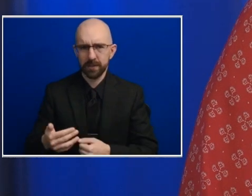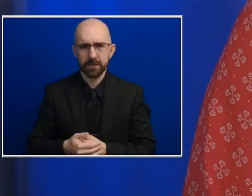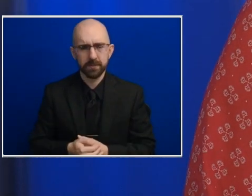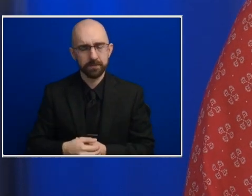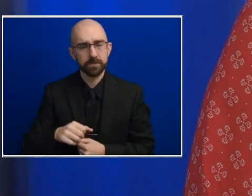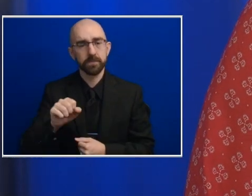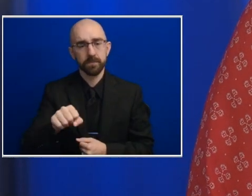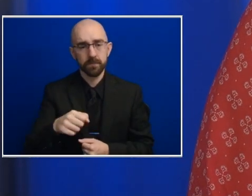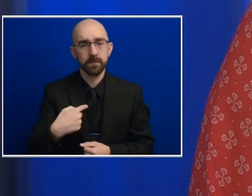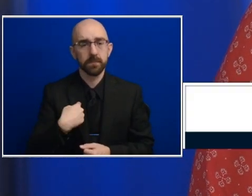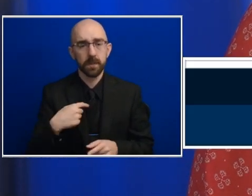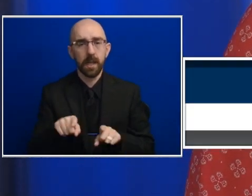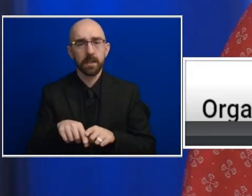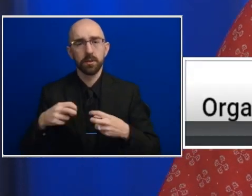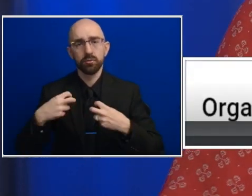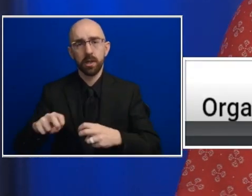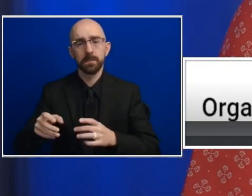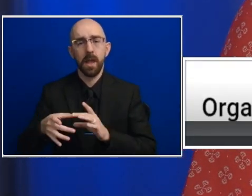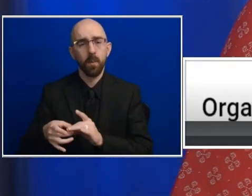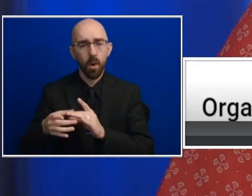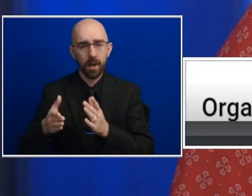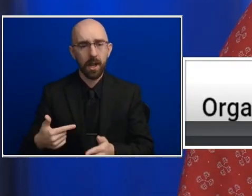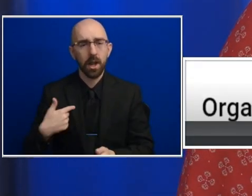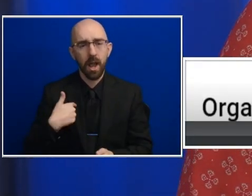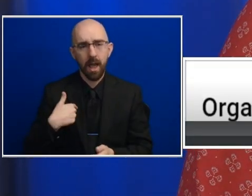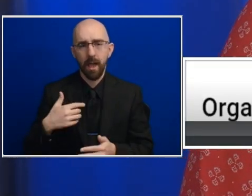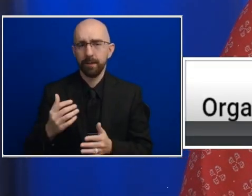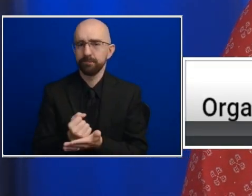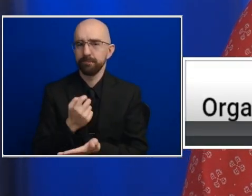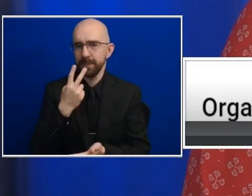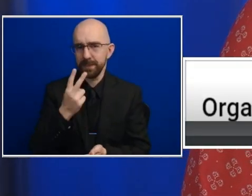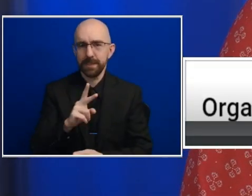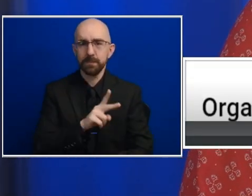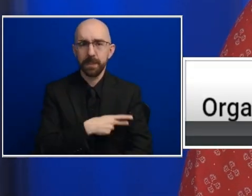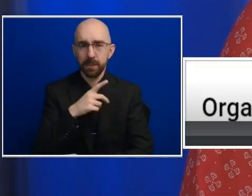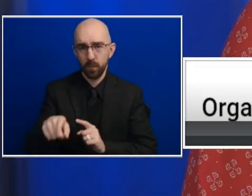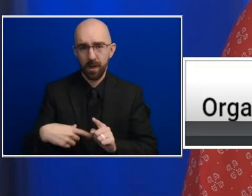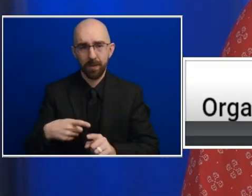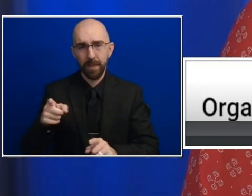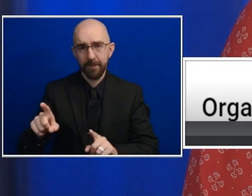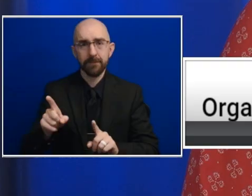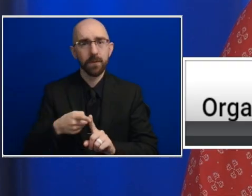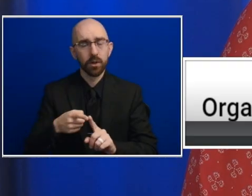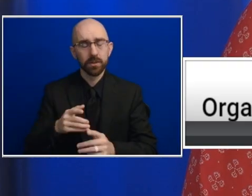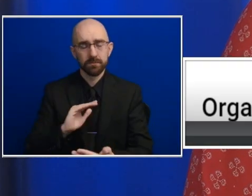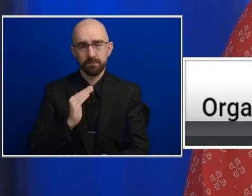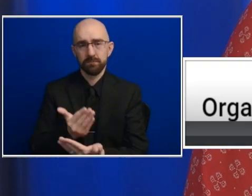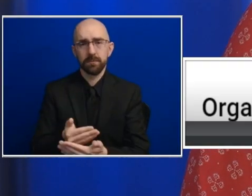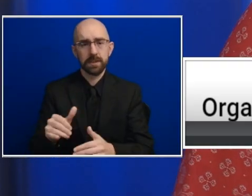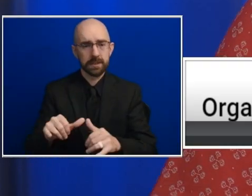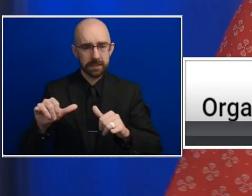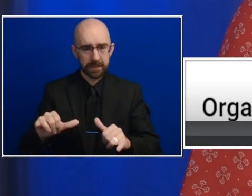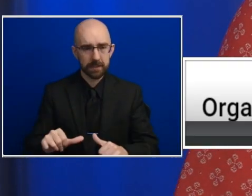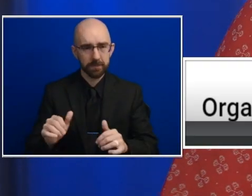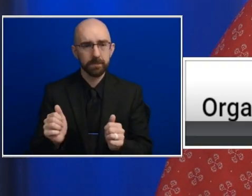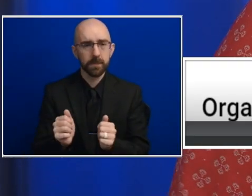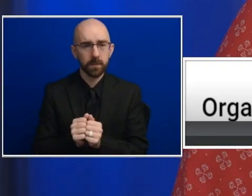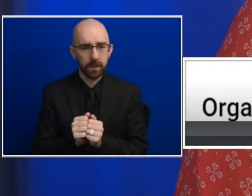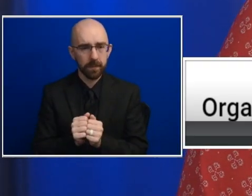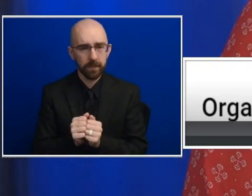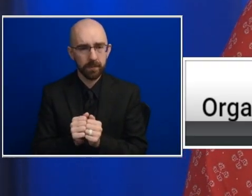As a transplant coordinator, I get to see the patients when they first come into our system. So with the physicians, I